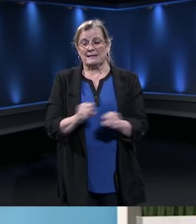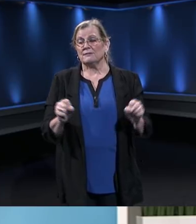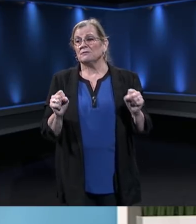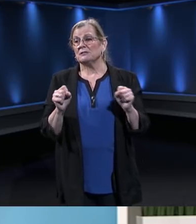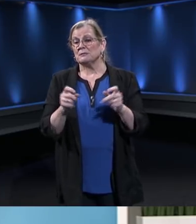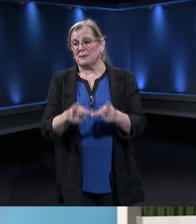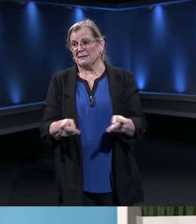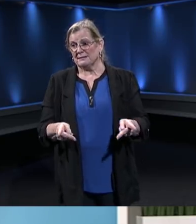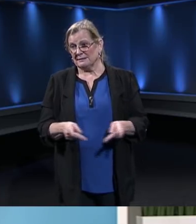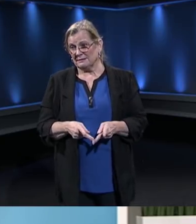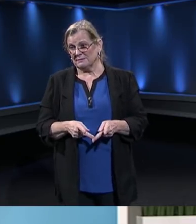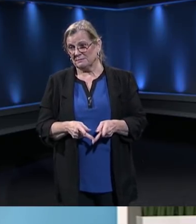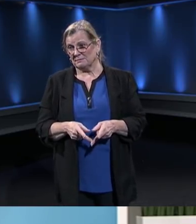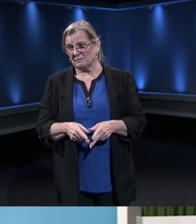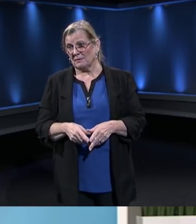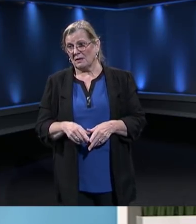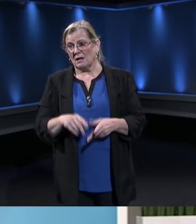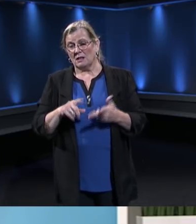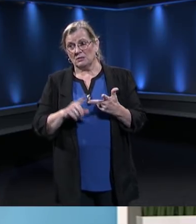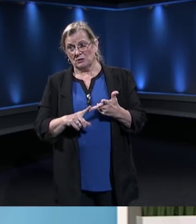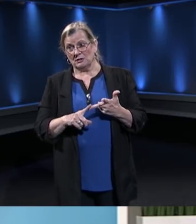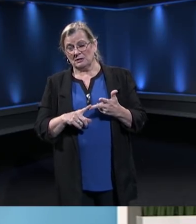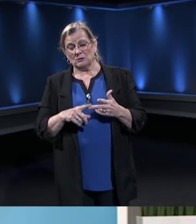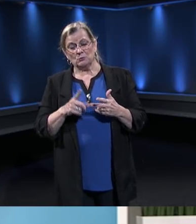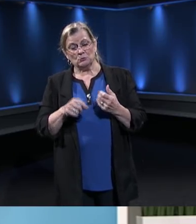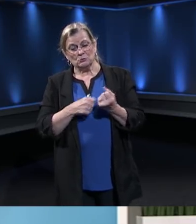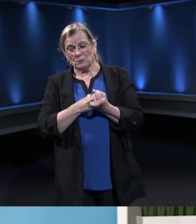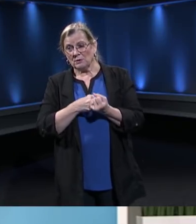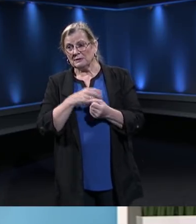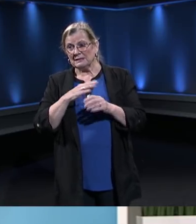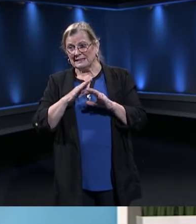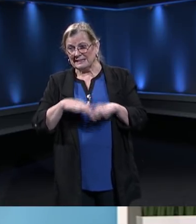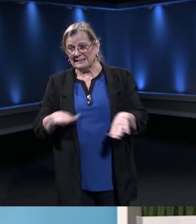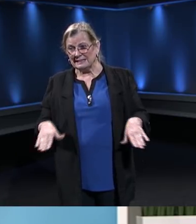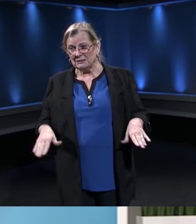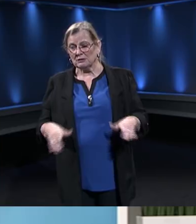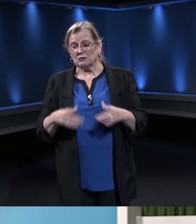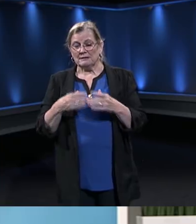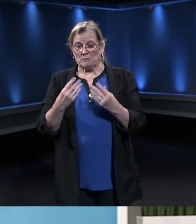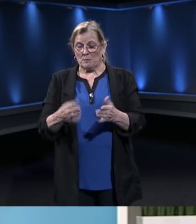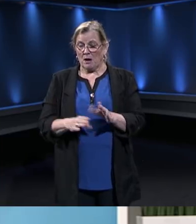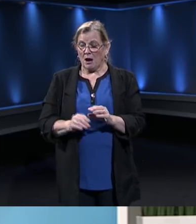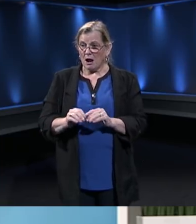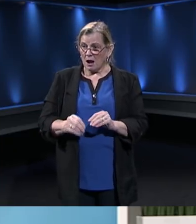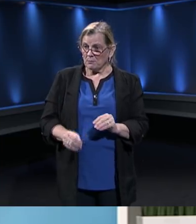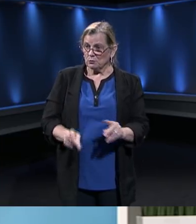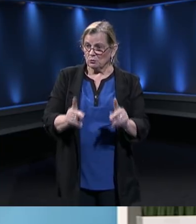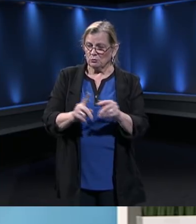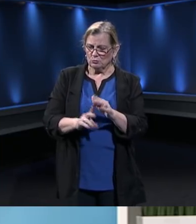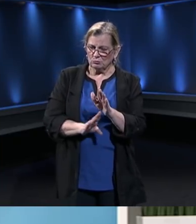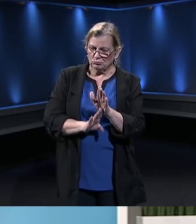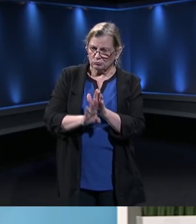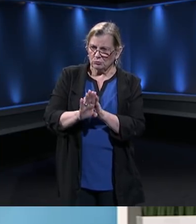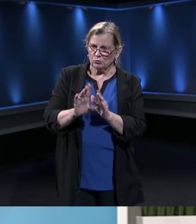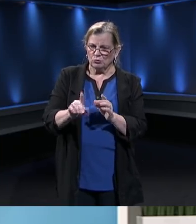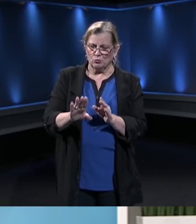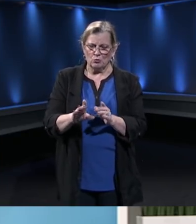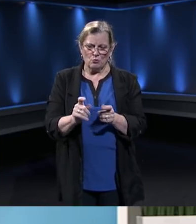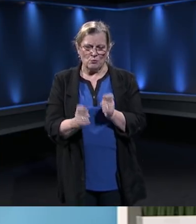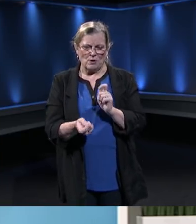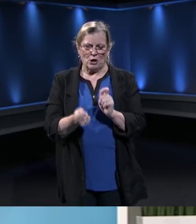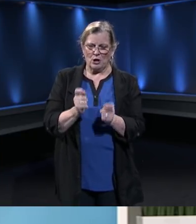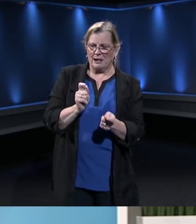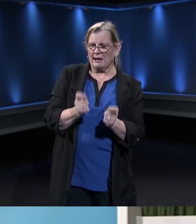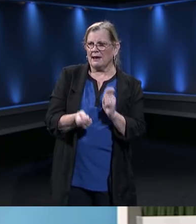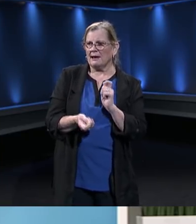who have experienced trauma is opportunities to build self-regulation skills. And what I mean by that is learning how